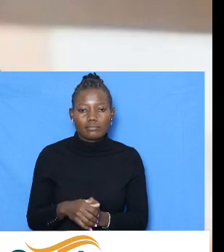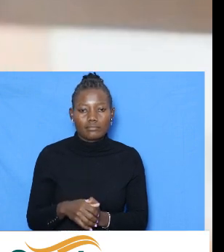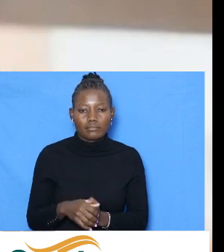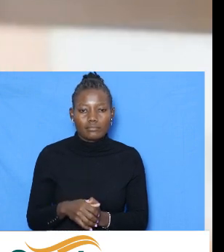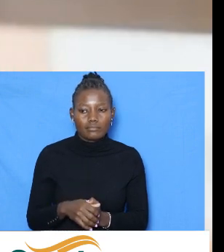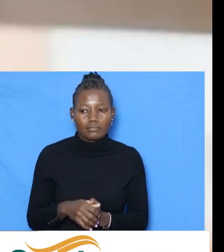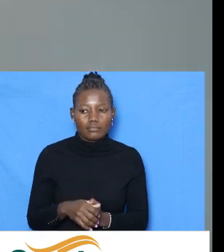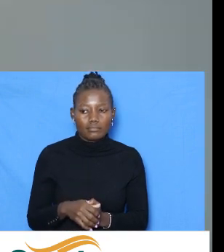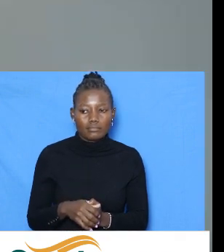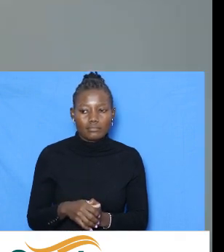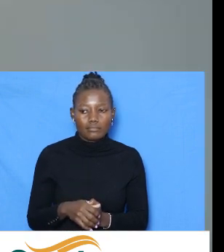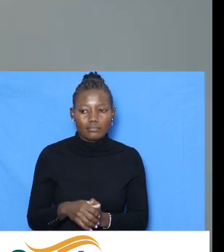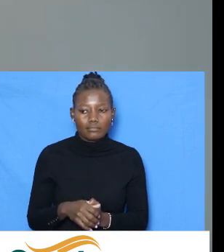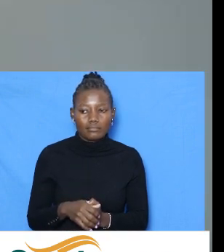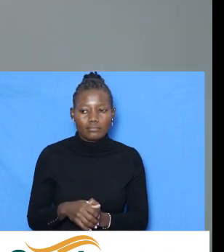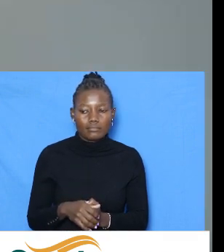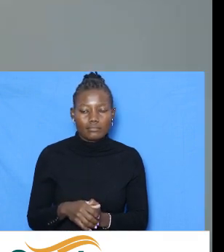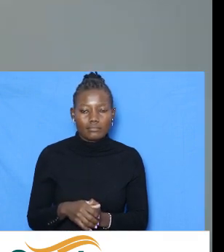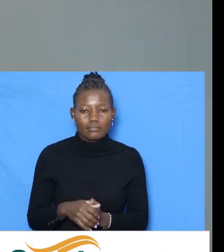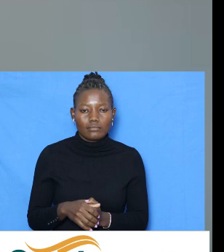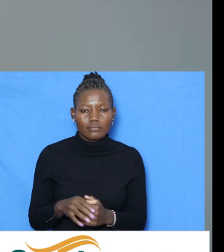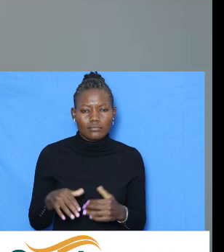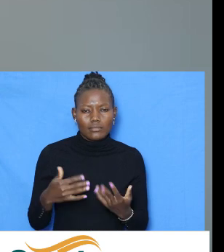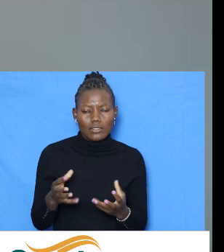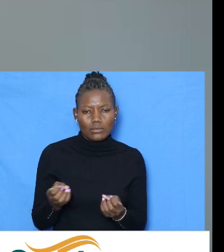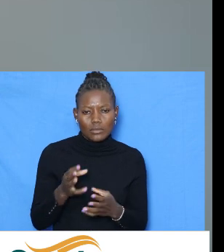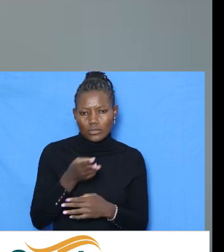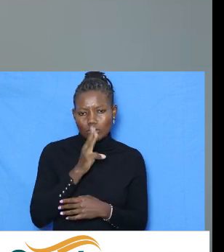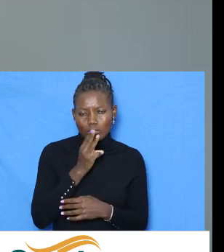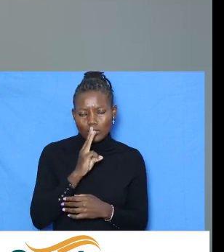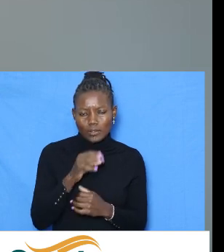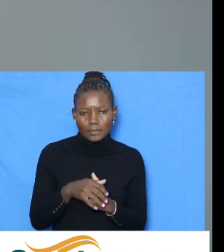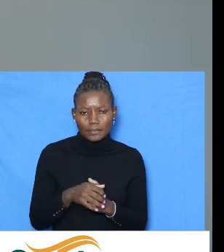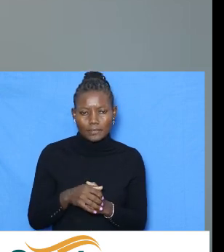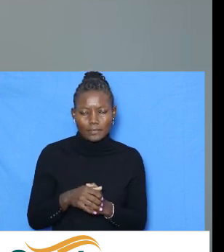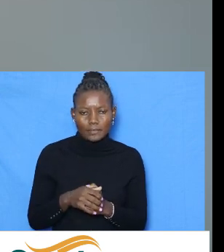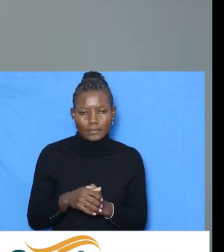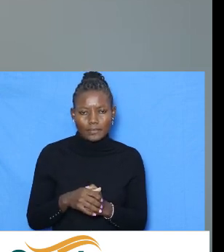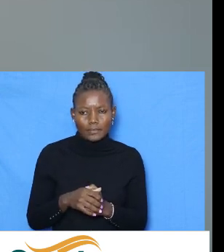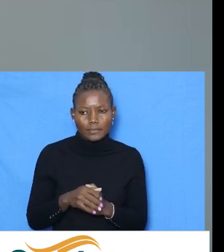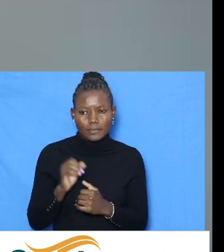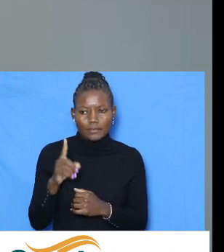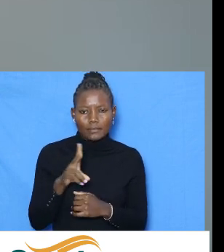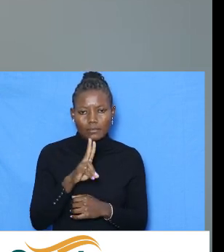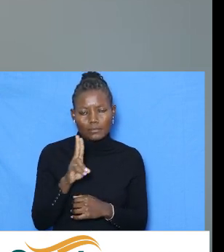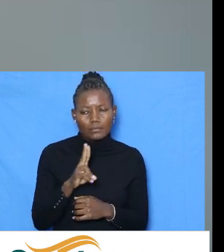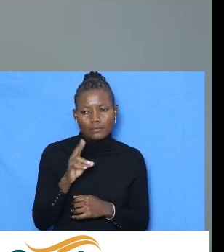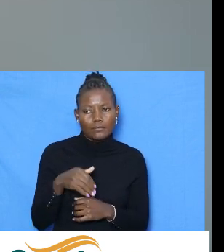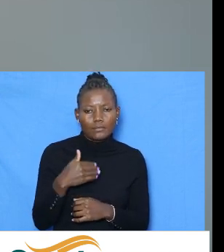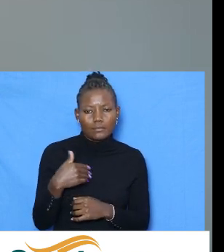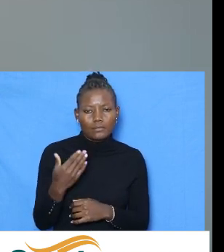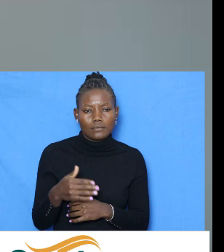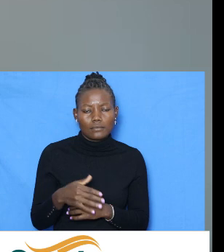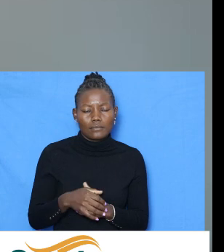Because there was a question about how much water has to be taken in,